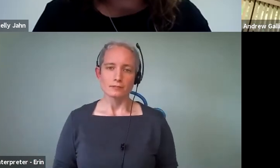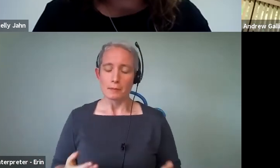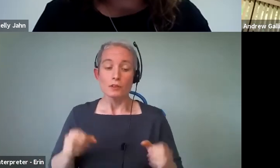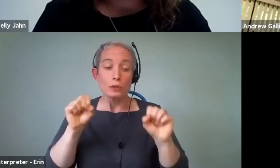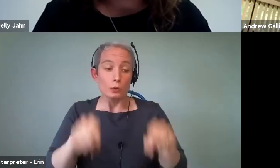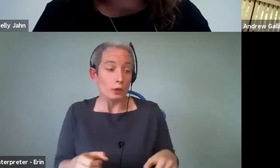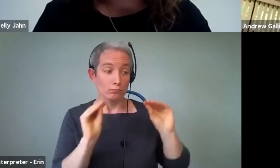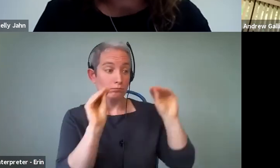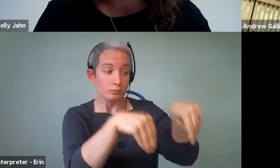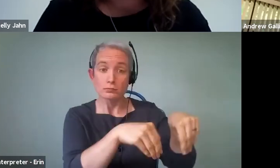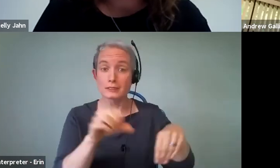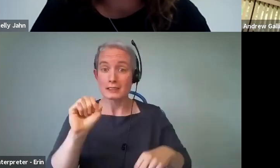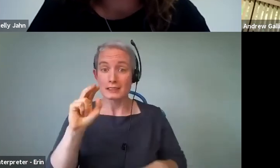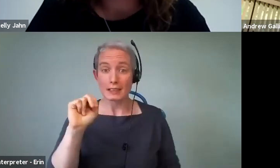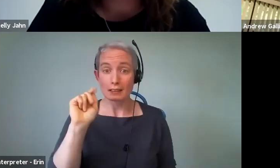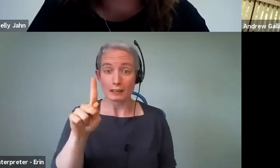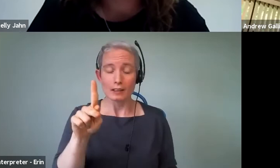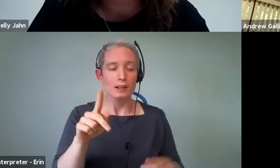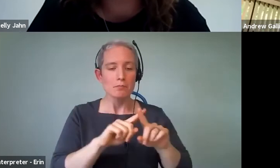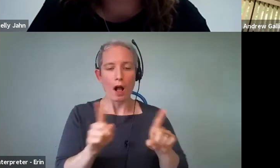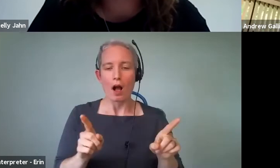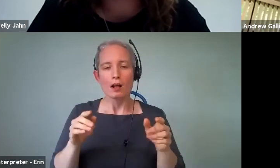behavioral modification. So